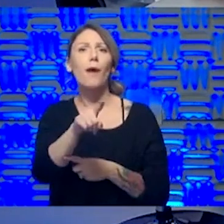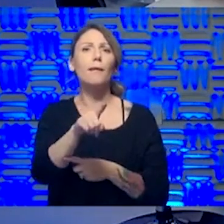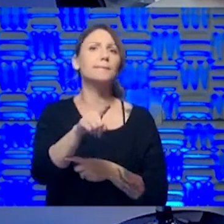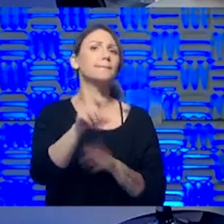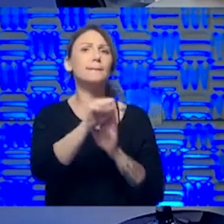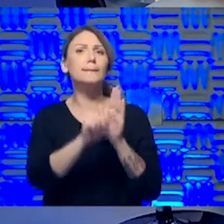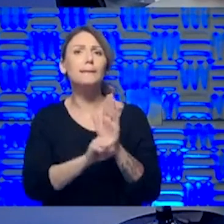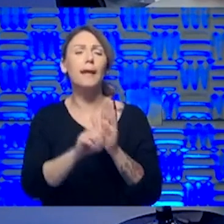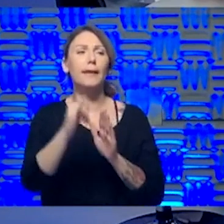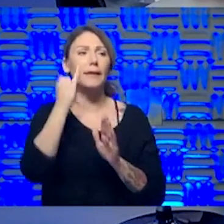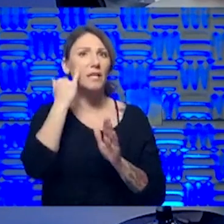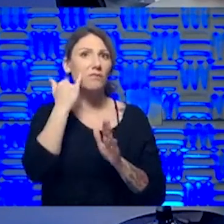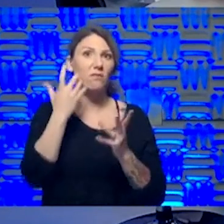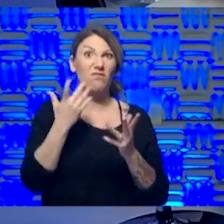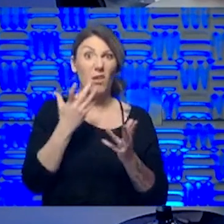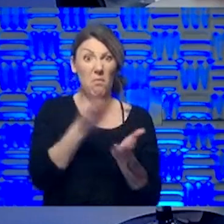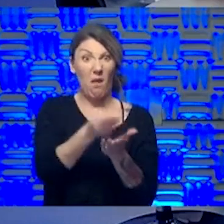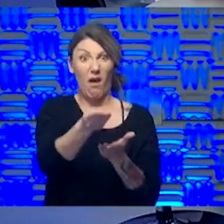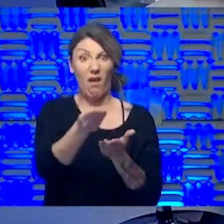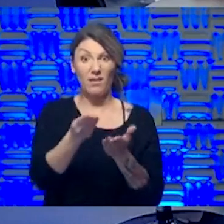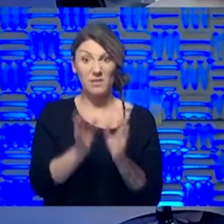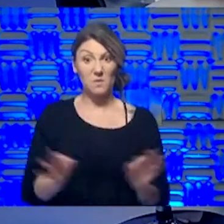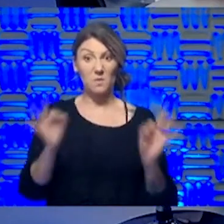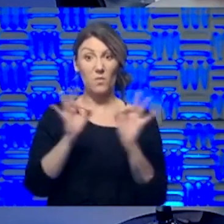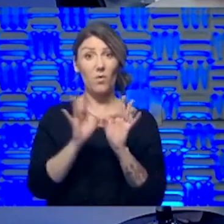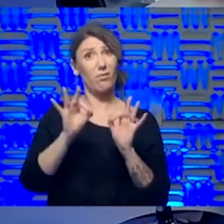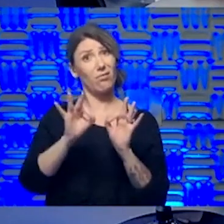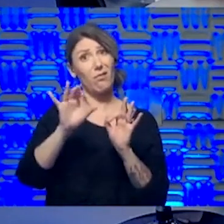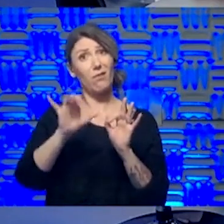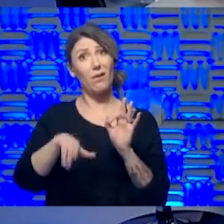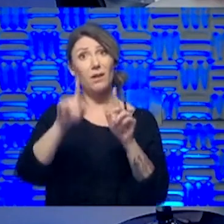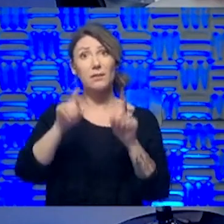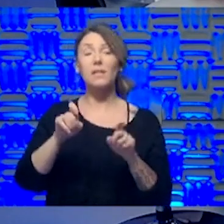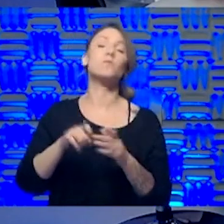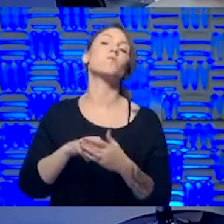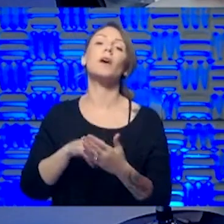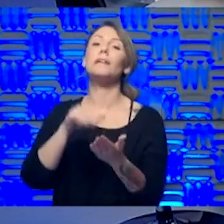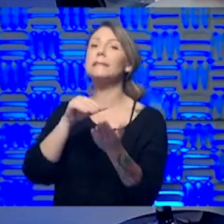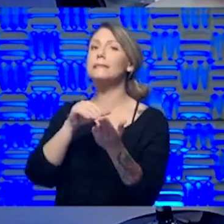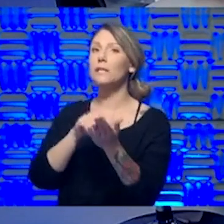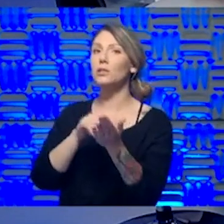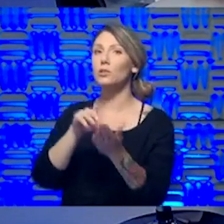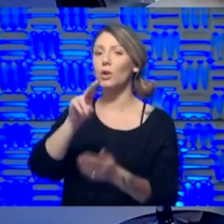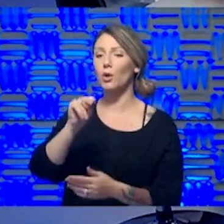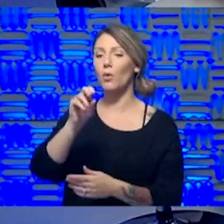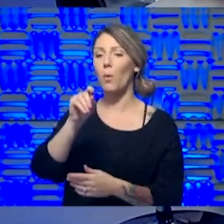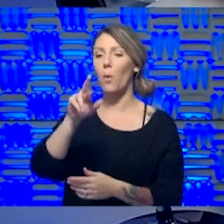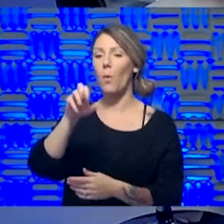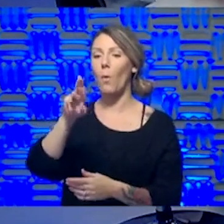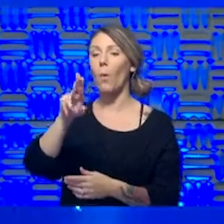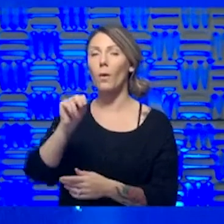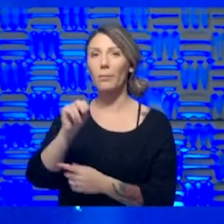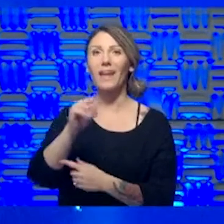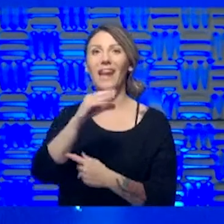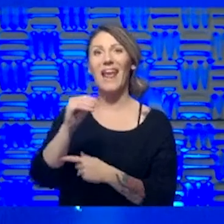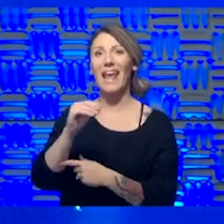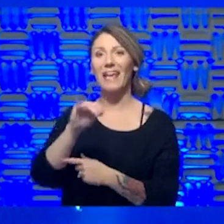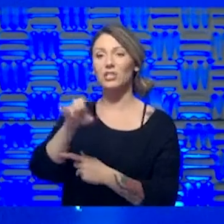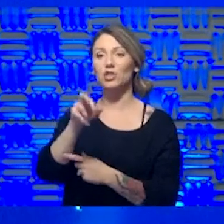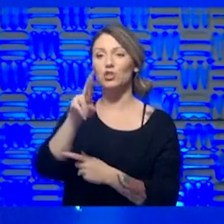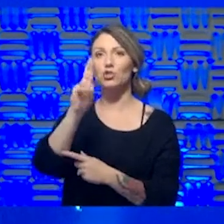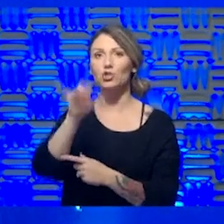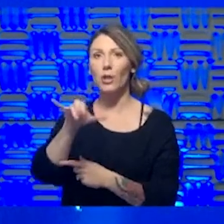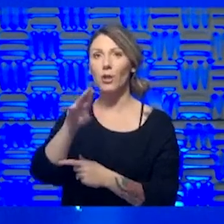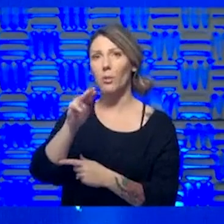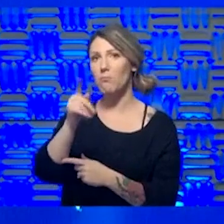it, and give us useful information? I think, and Dr. Norman will be on the show Friday along with Jerry Moran. So if y'all